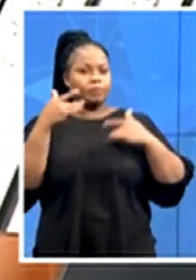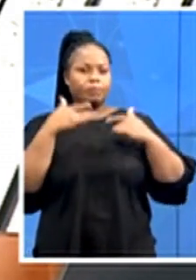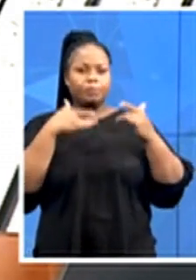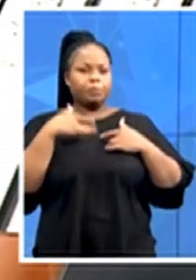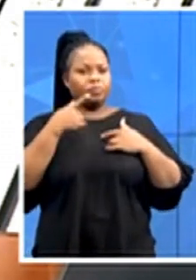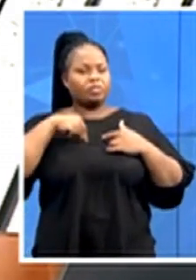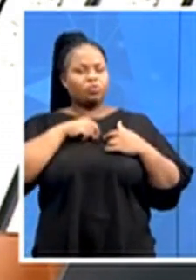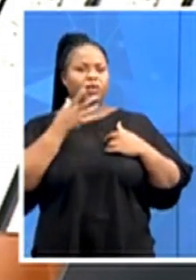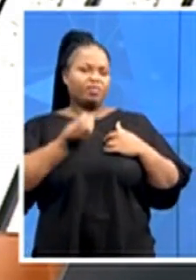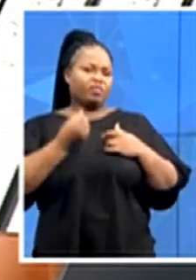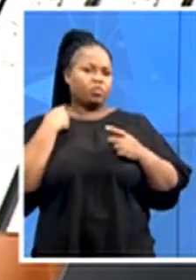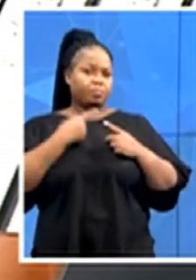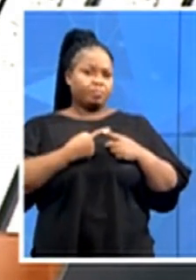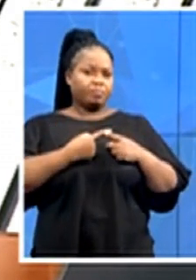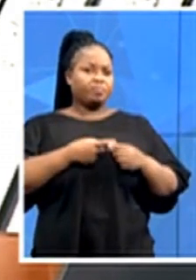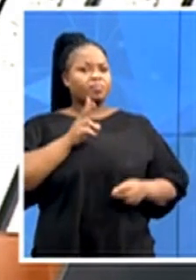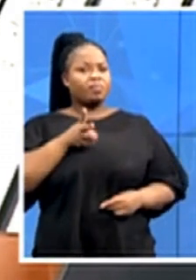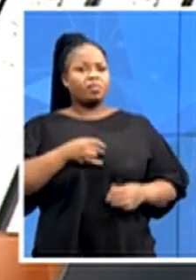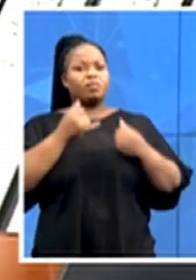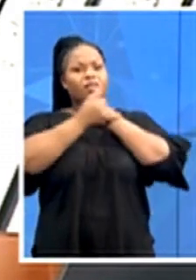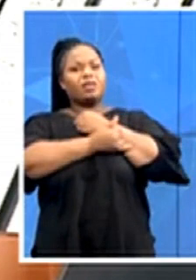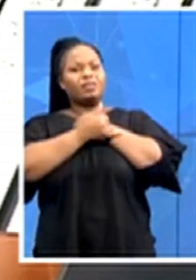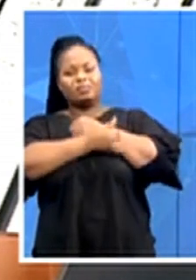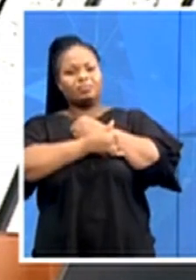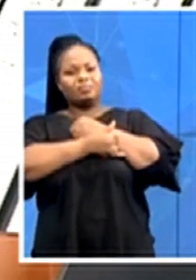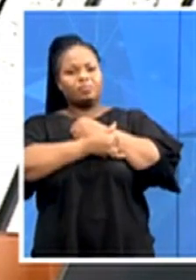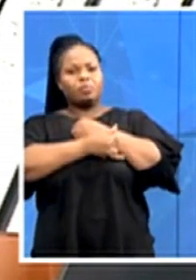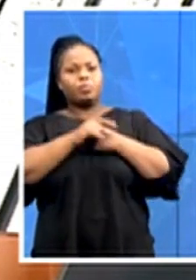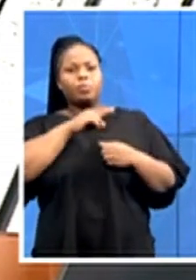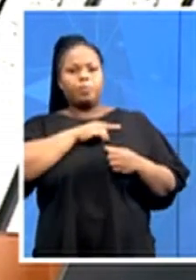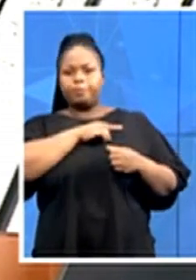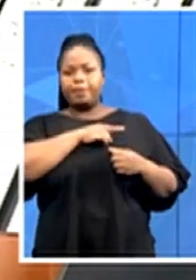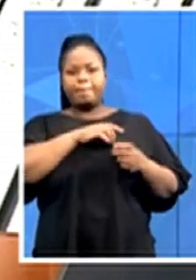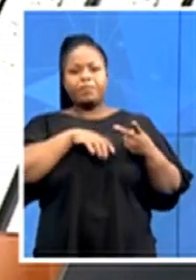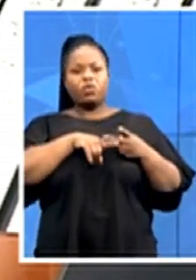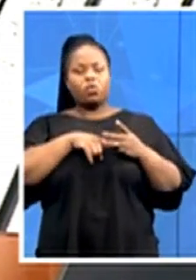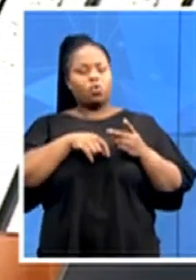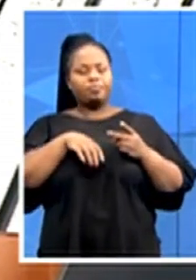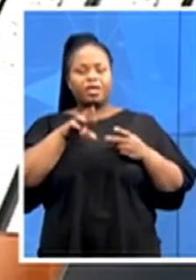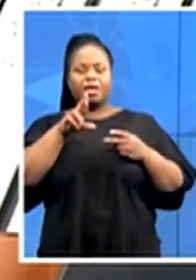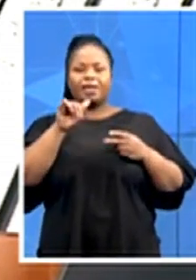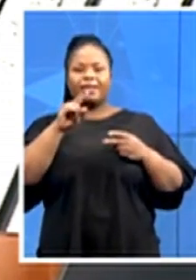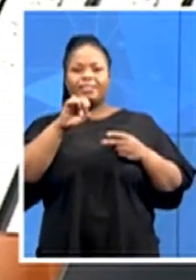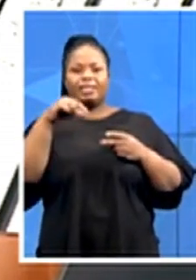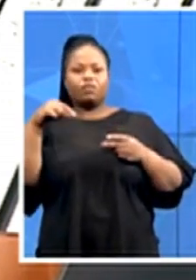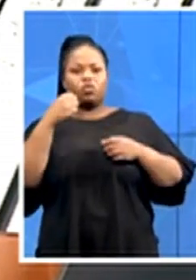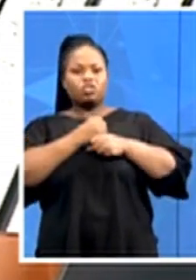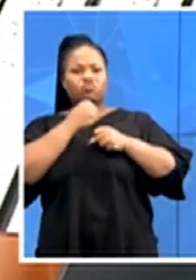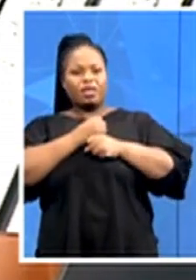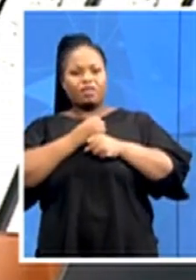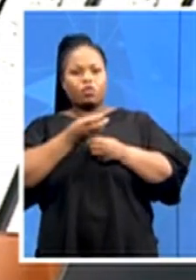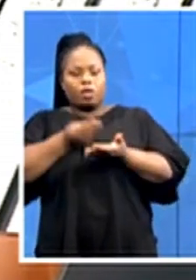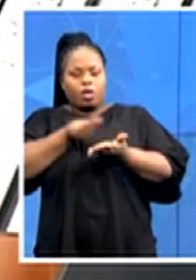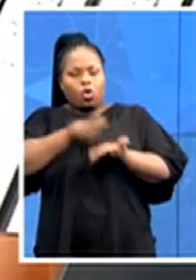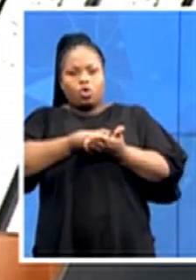the country's sovereign rating and the country's ability to access much-needed lines